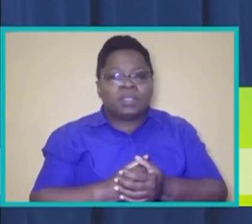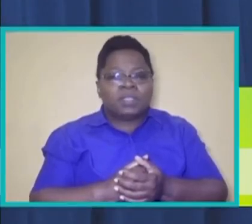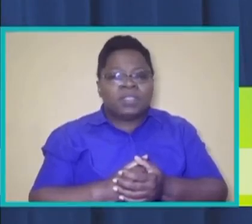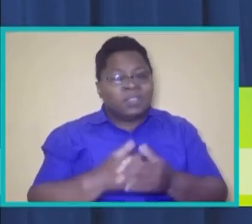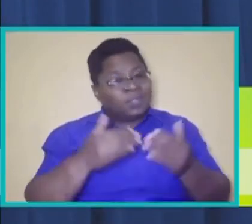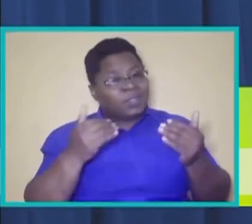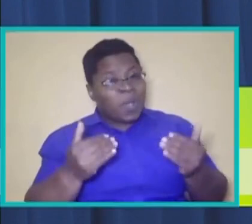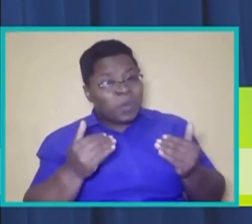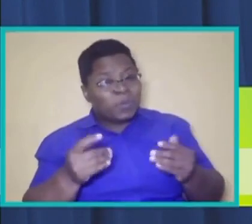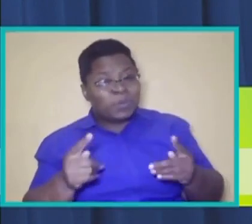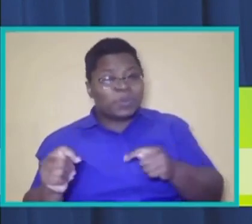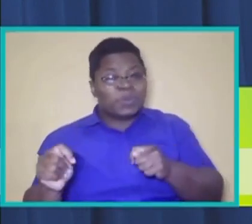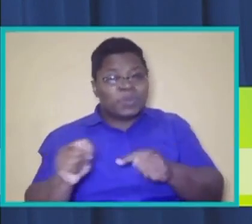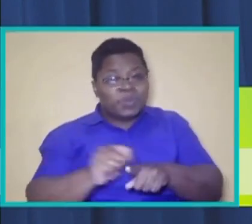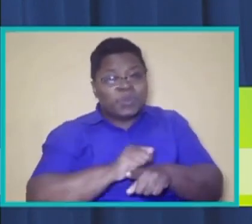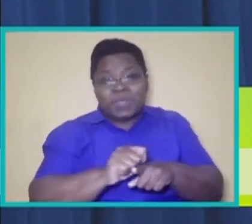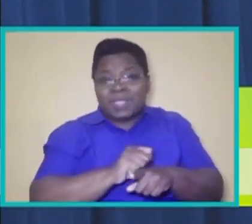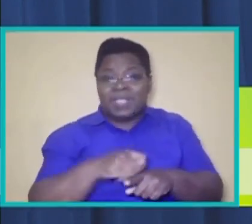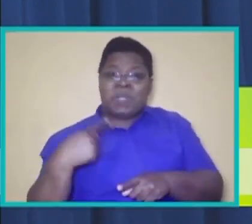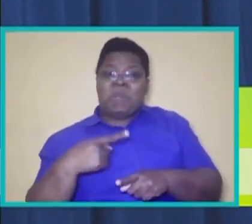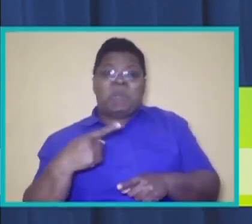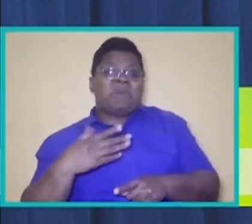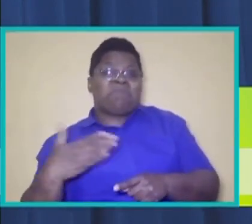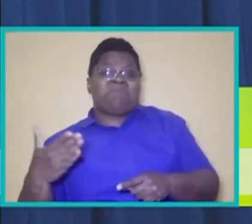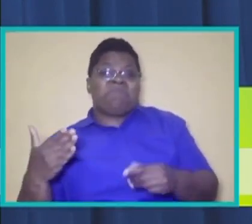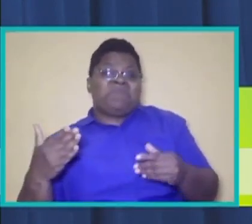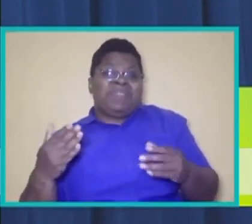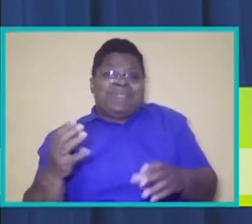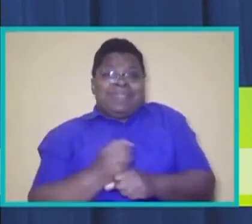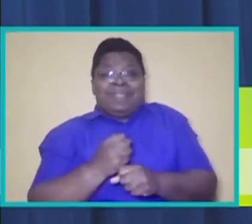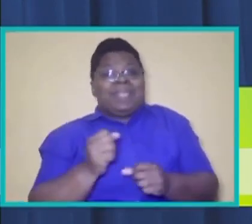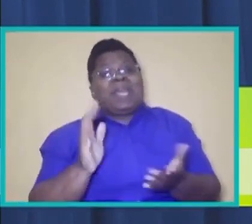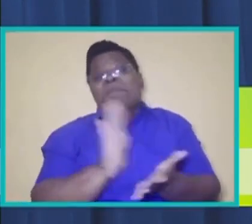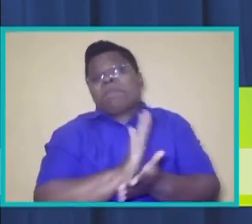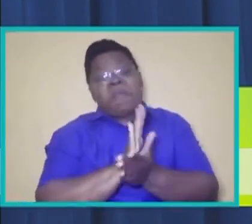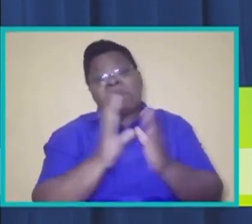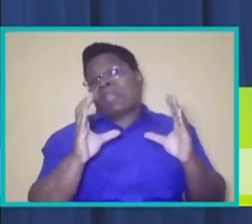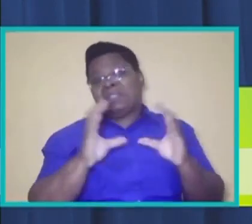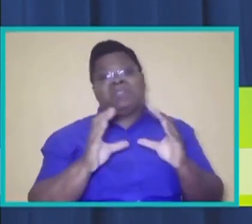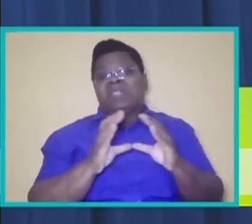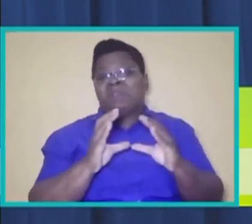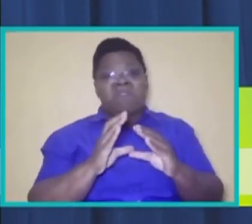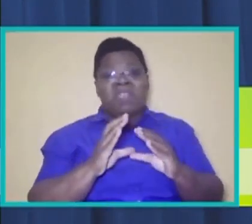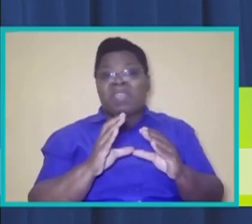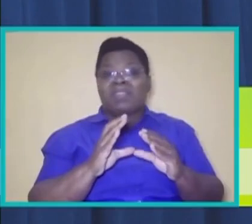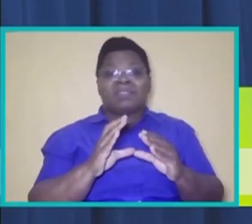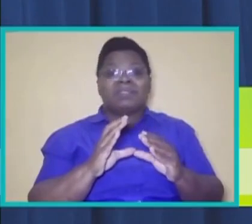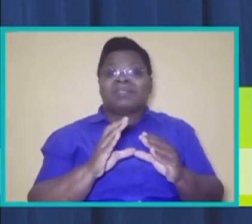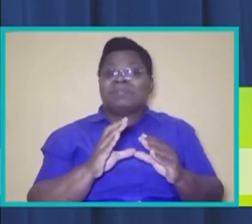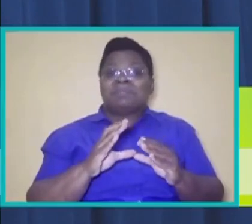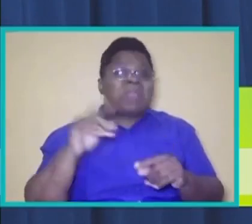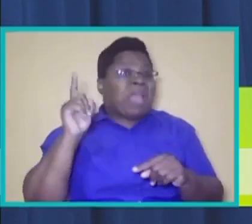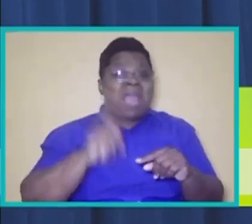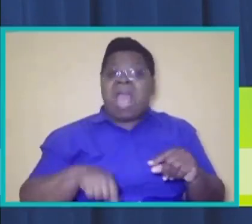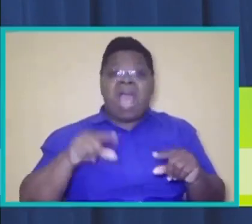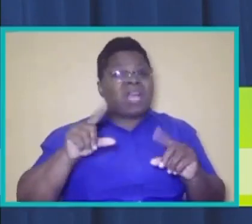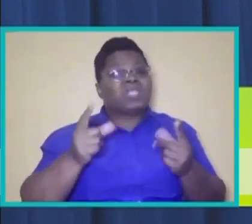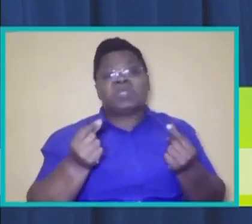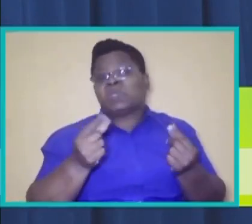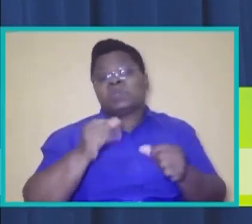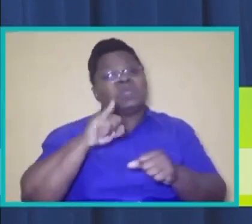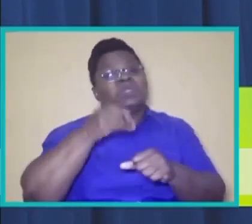made. The other thing is, and I think the technology has created an